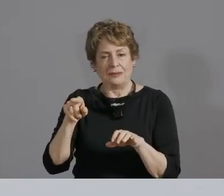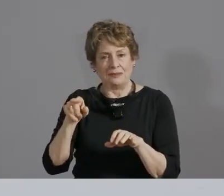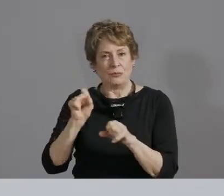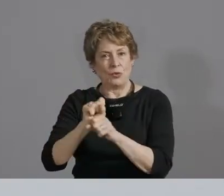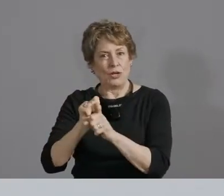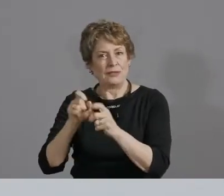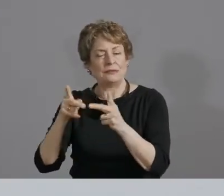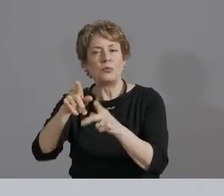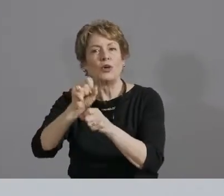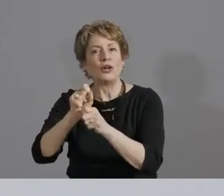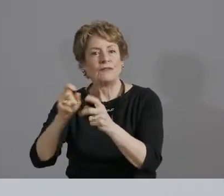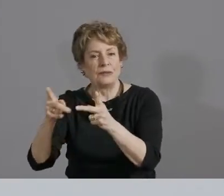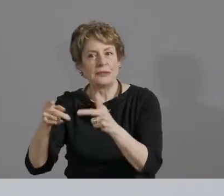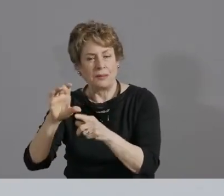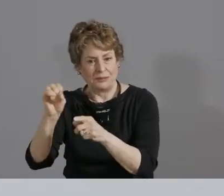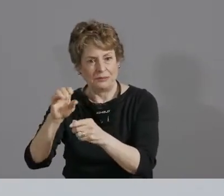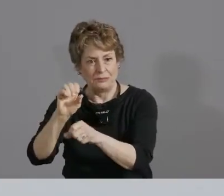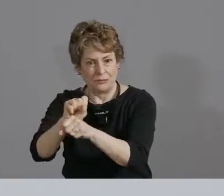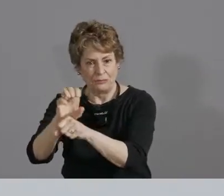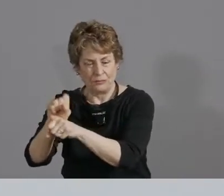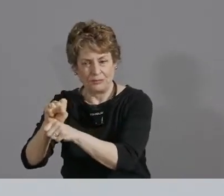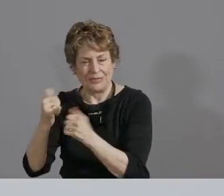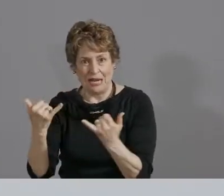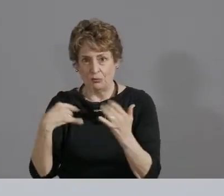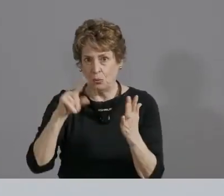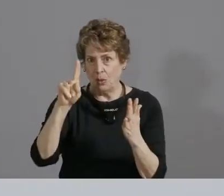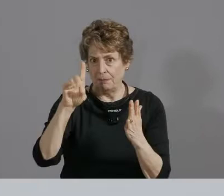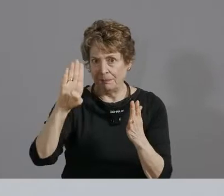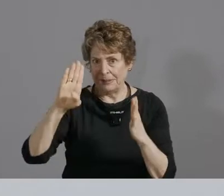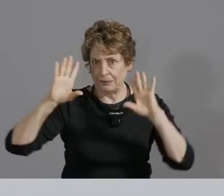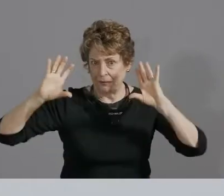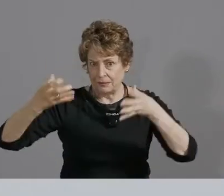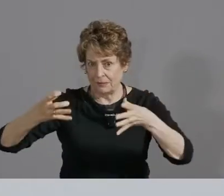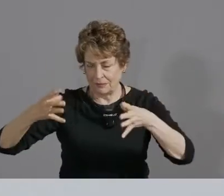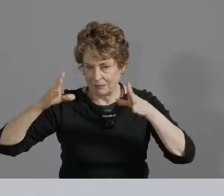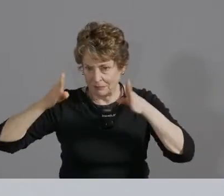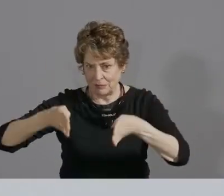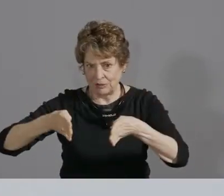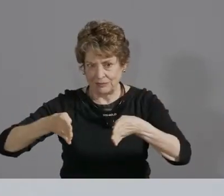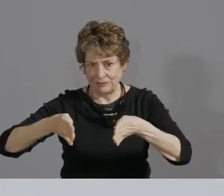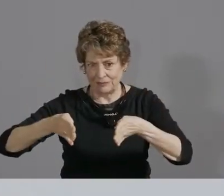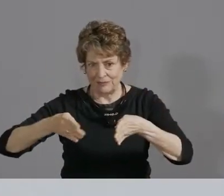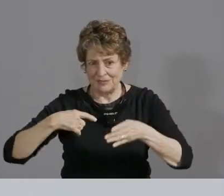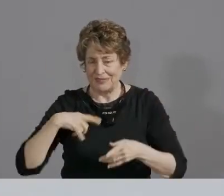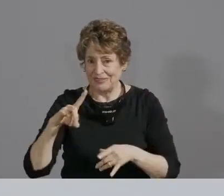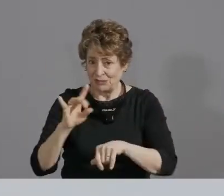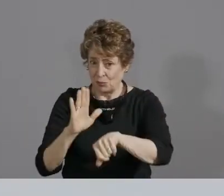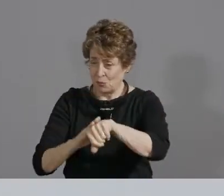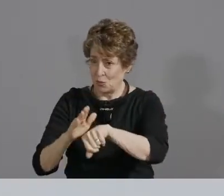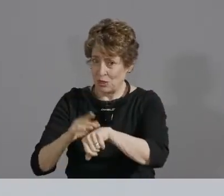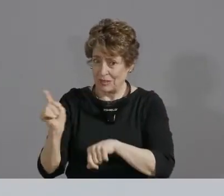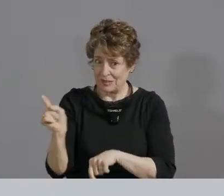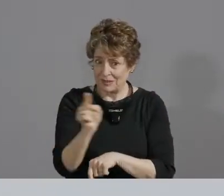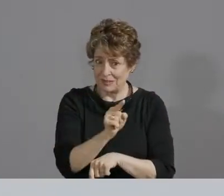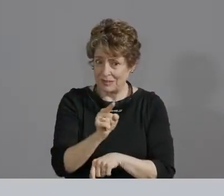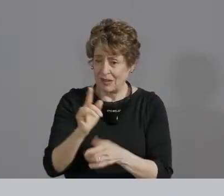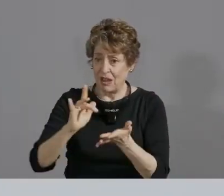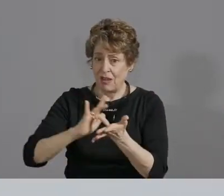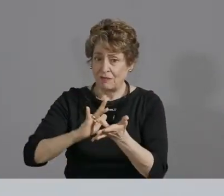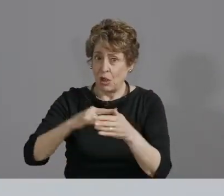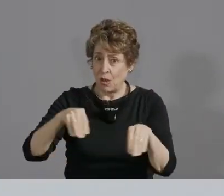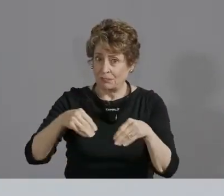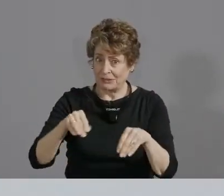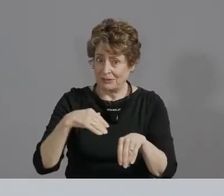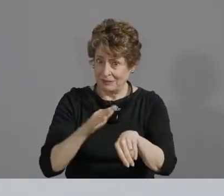in phases. We have asked, we've given the Retail Pharmacy Partnership Program specific criteria that they have to screen